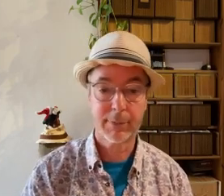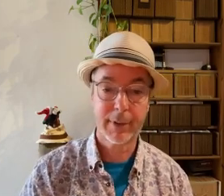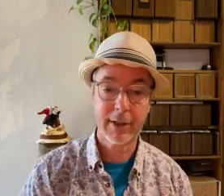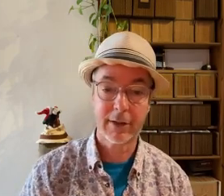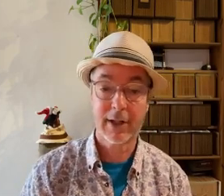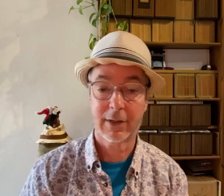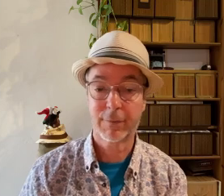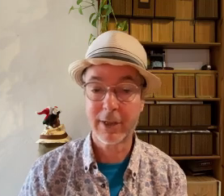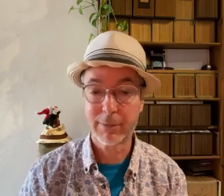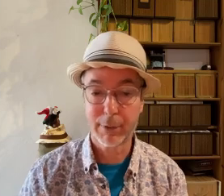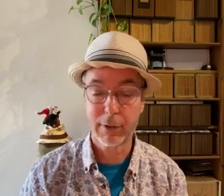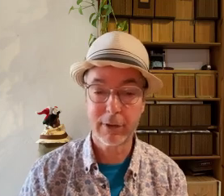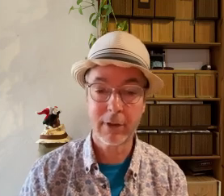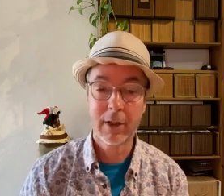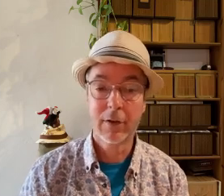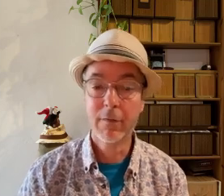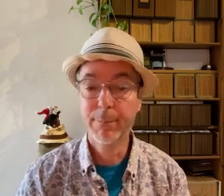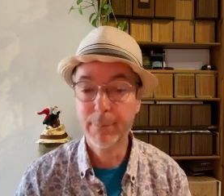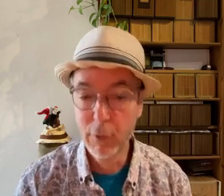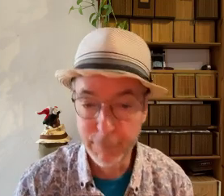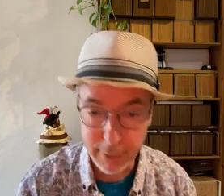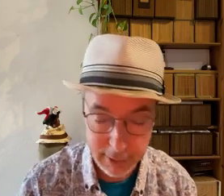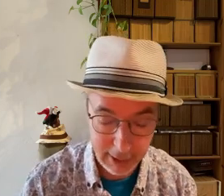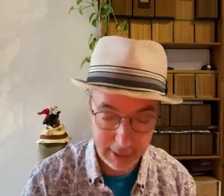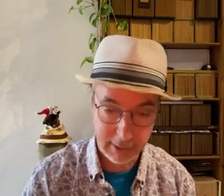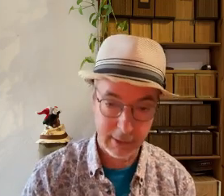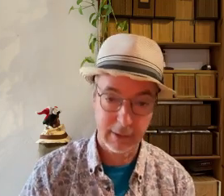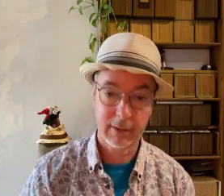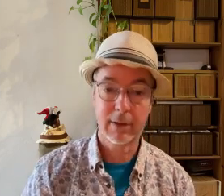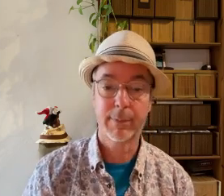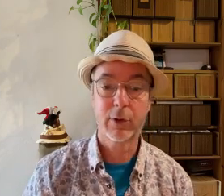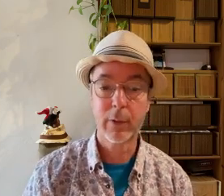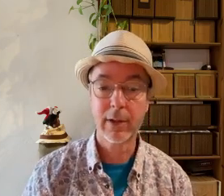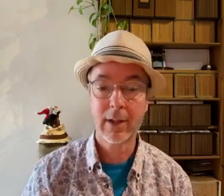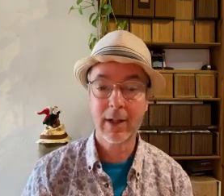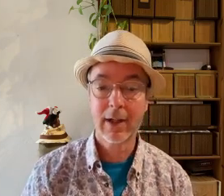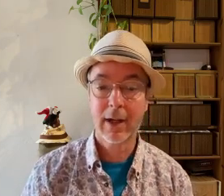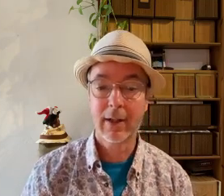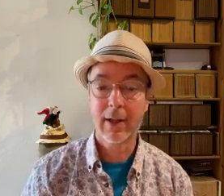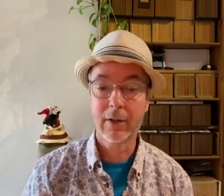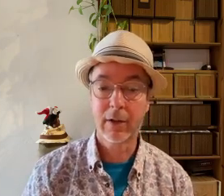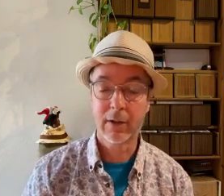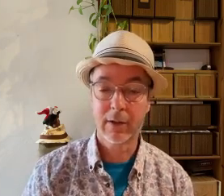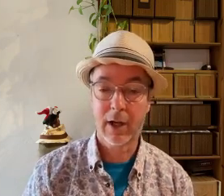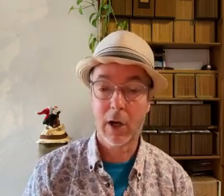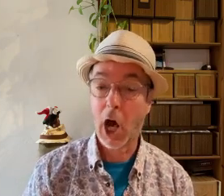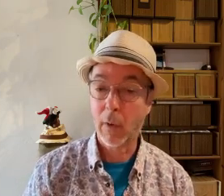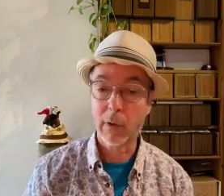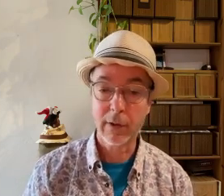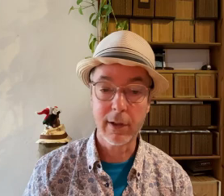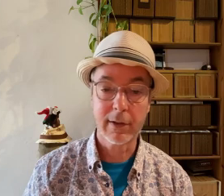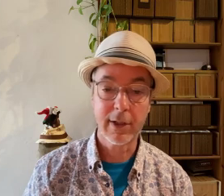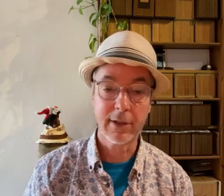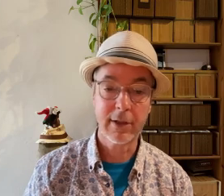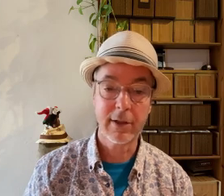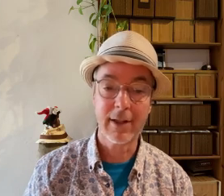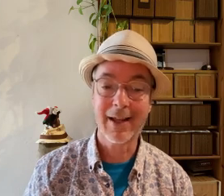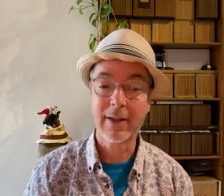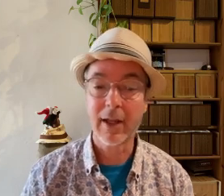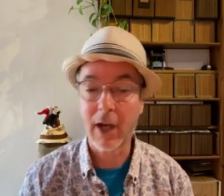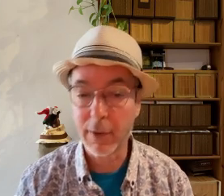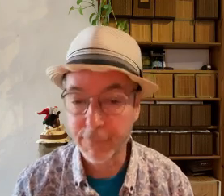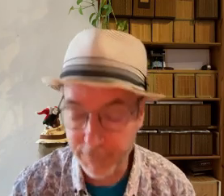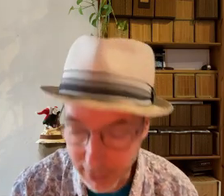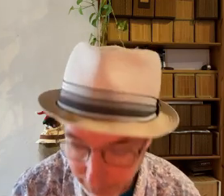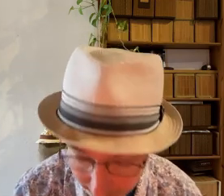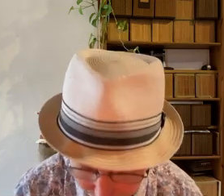in space as fixed points, the movements as in between, and then our orientation in it, and